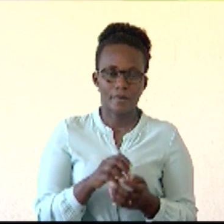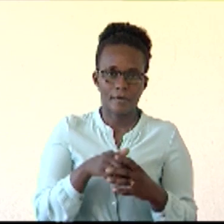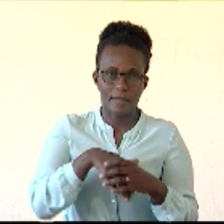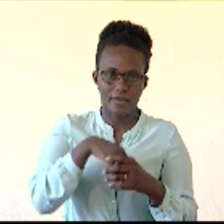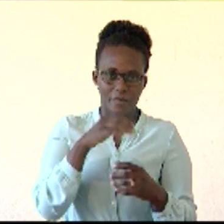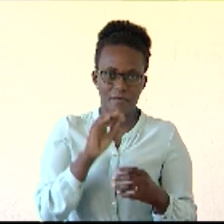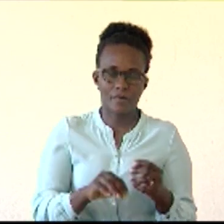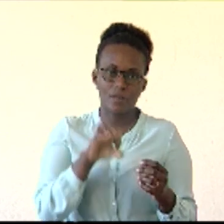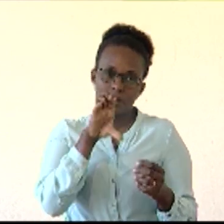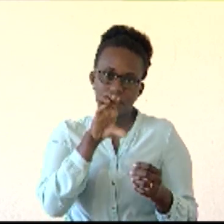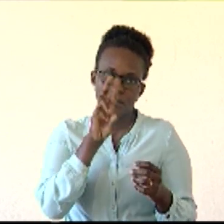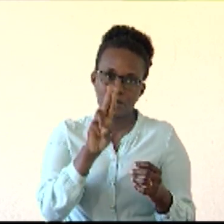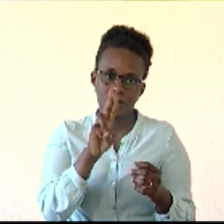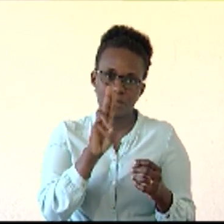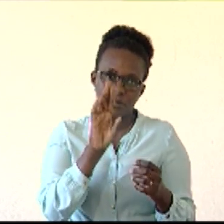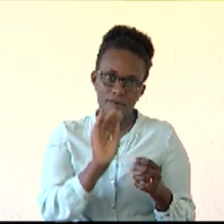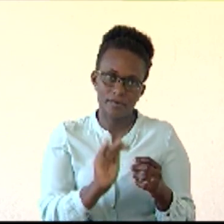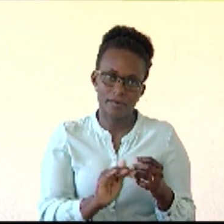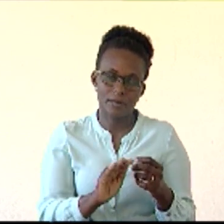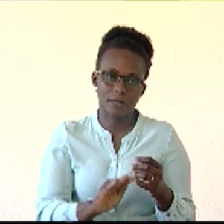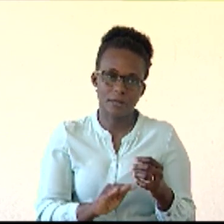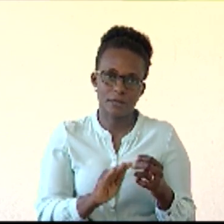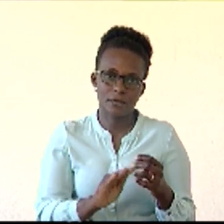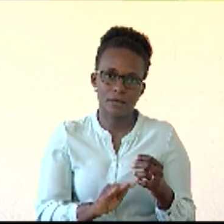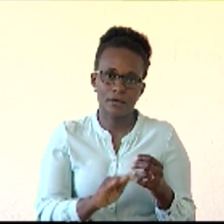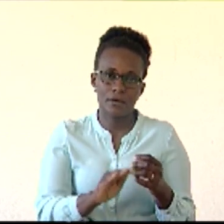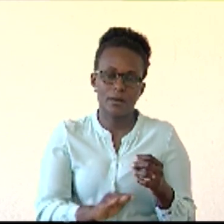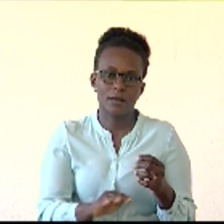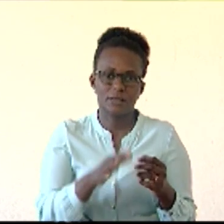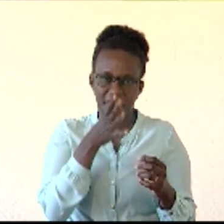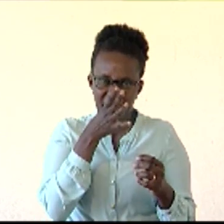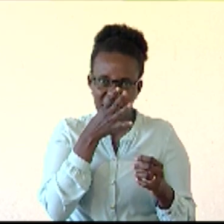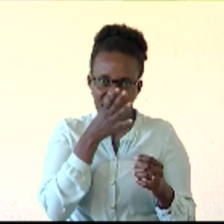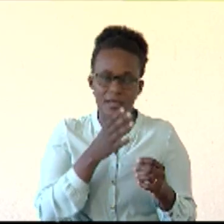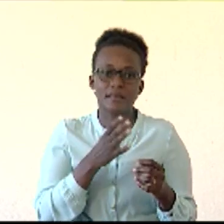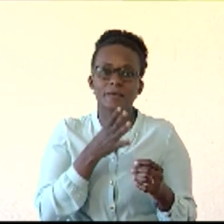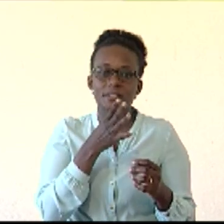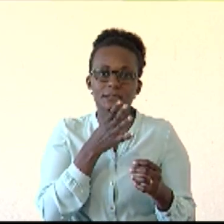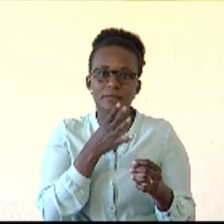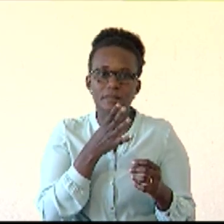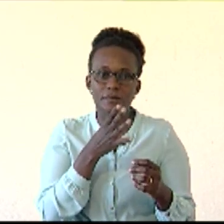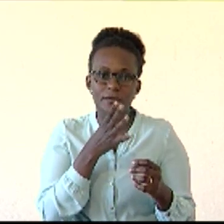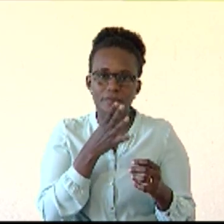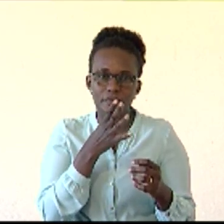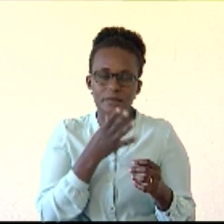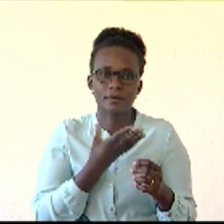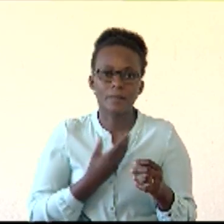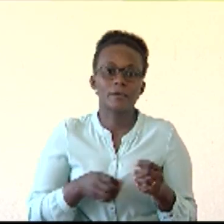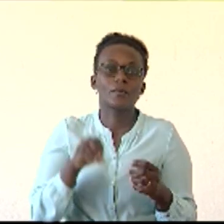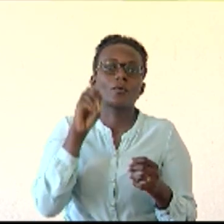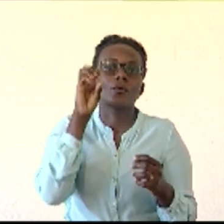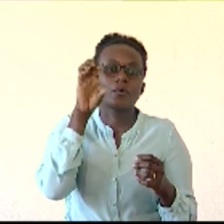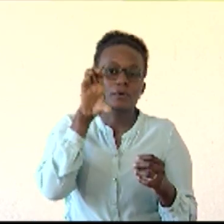the anode. This because this is impure copper. So we can move on the extraction